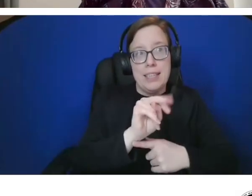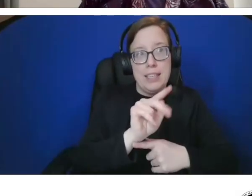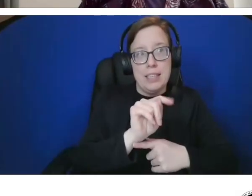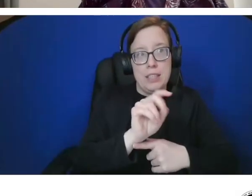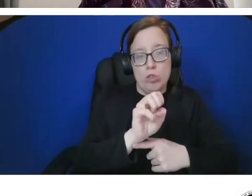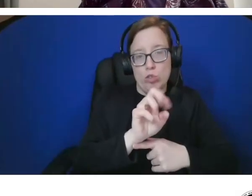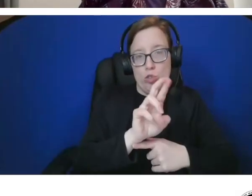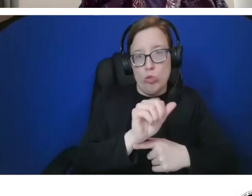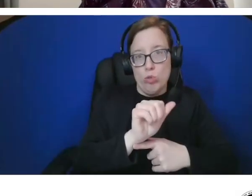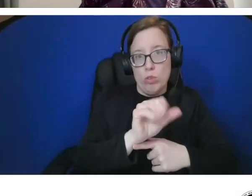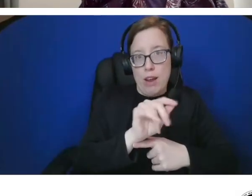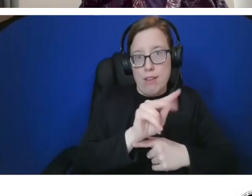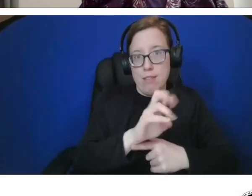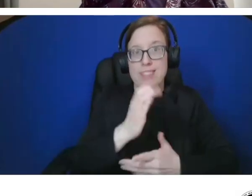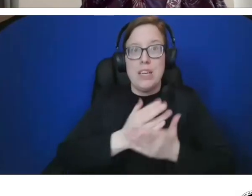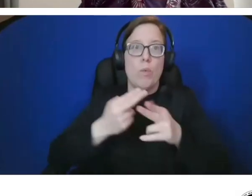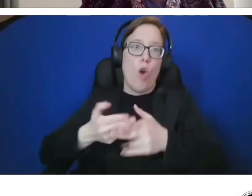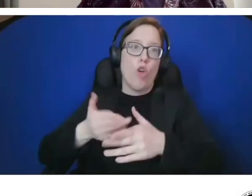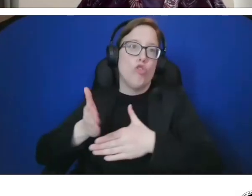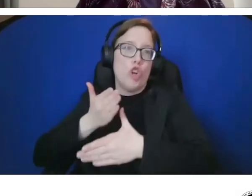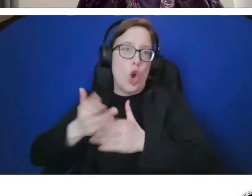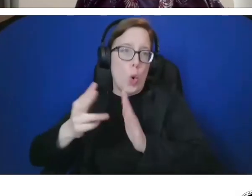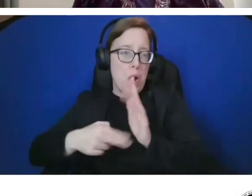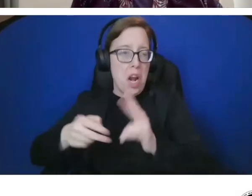some people call it shared reading.